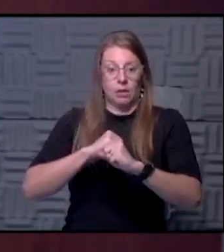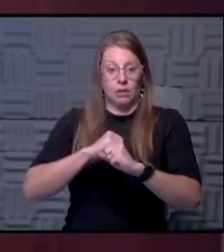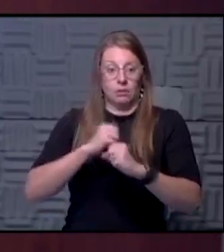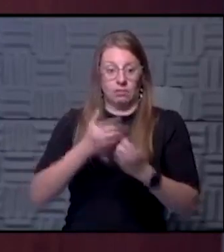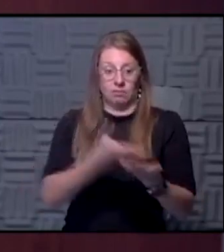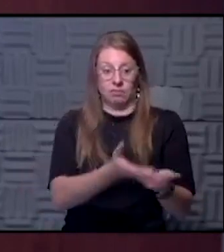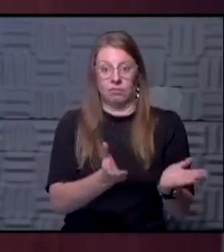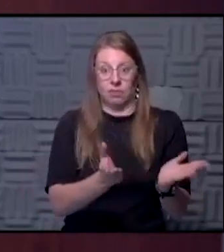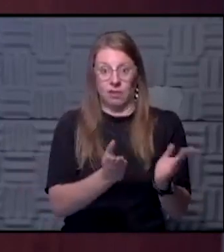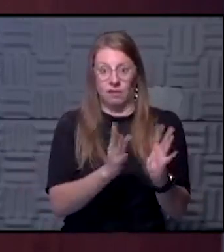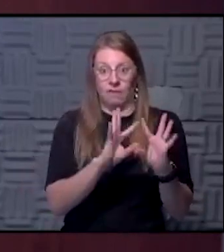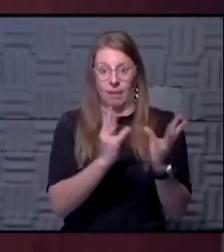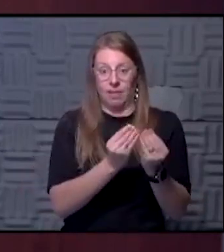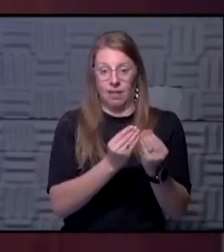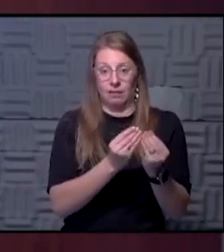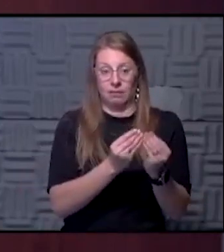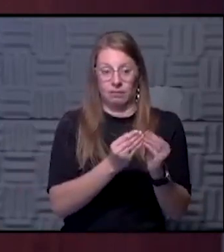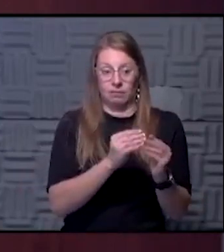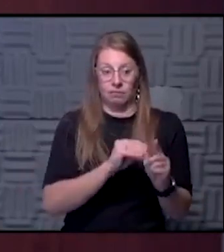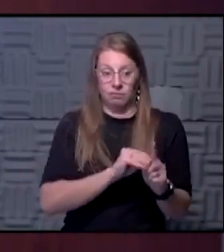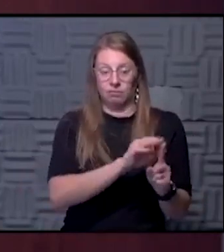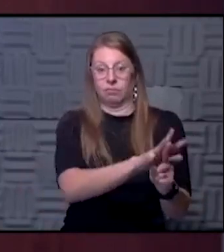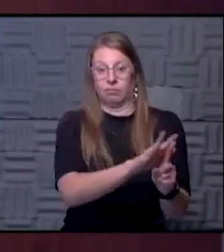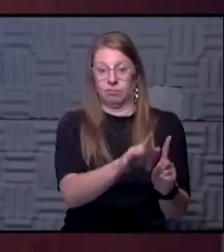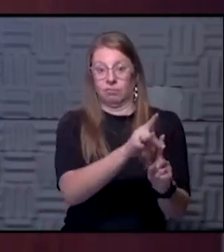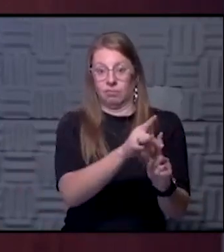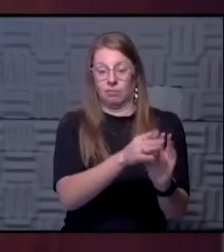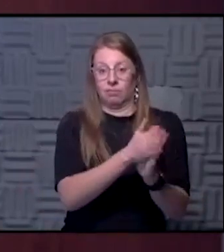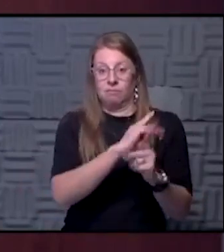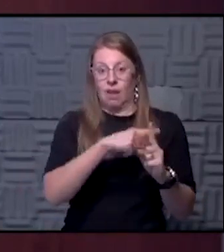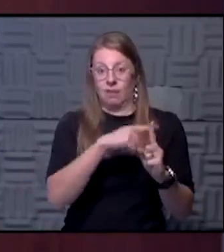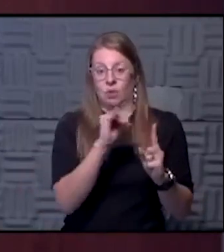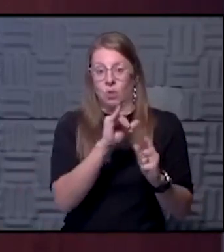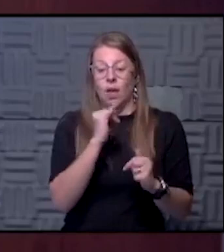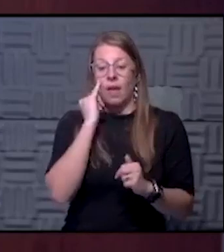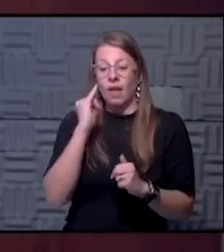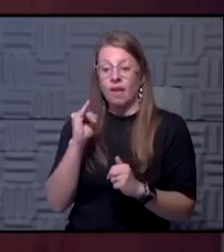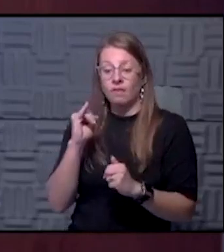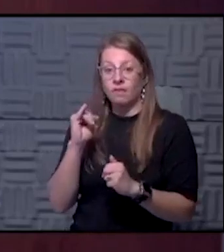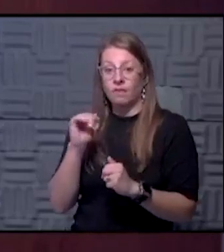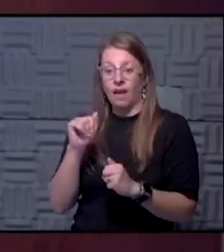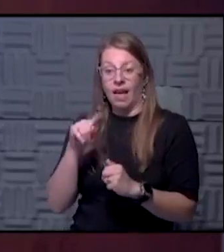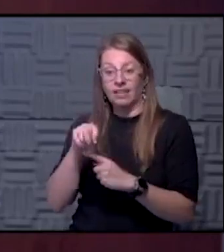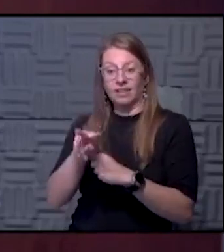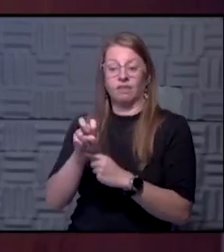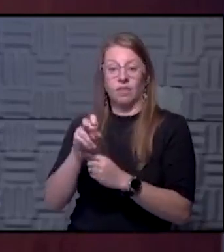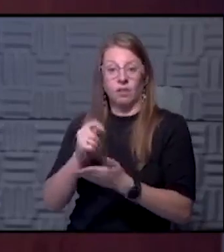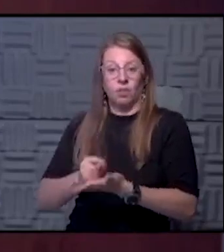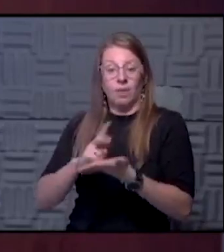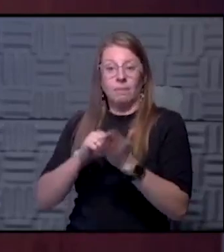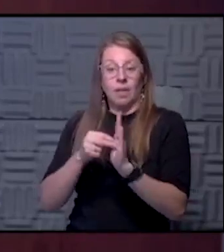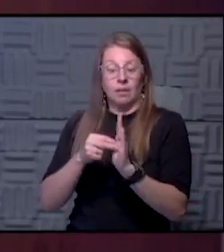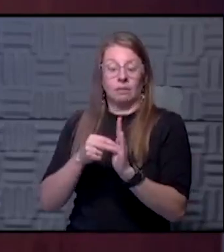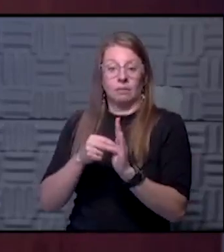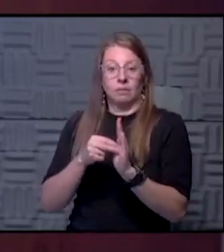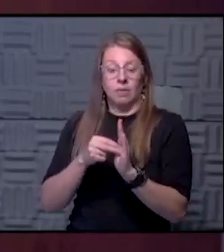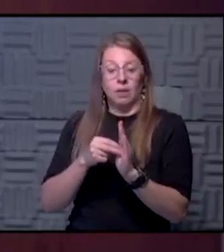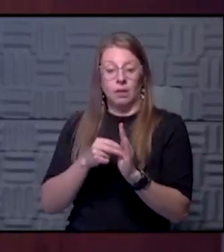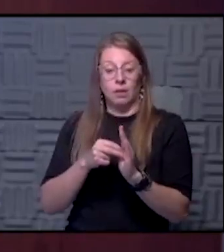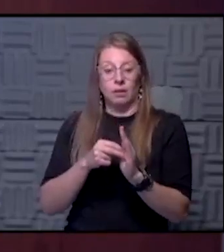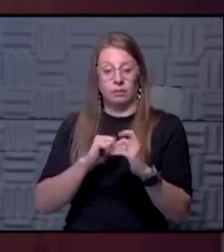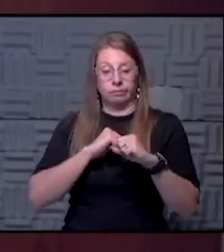your family from getting this? And if you got active treatment, potentially that would protect, decrease your release